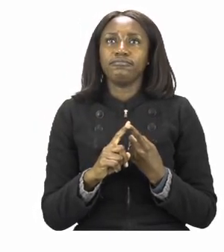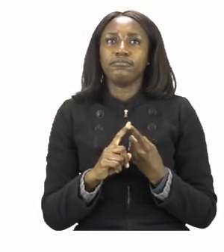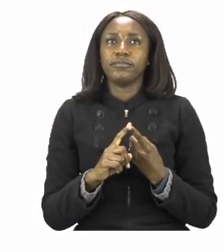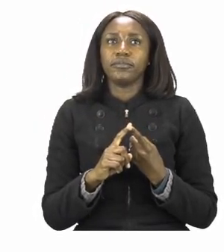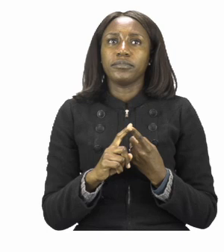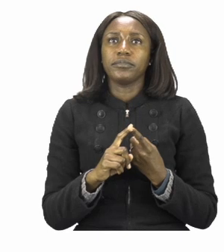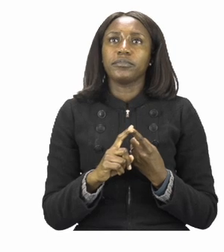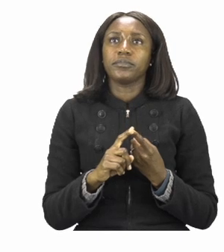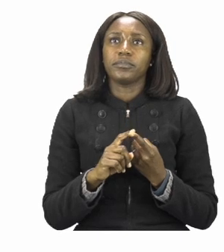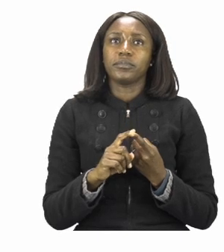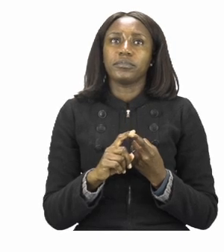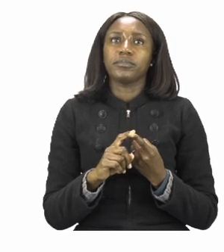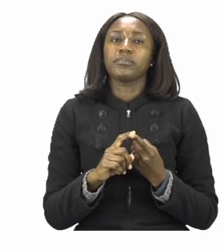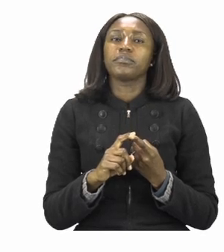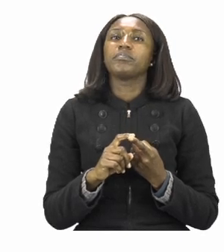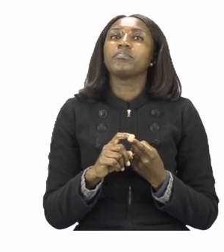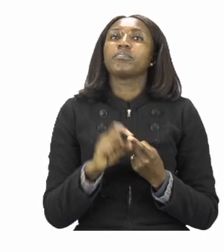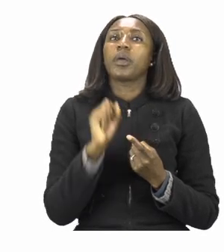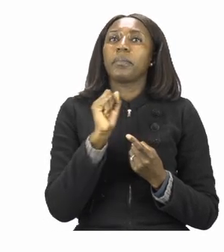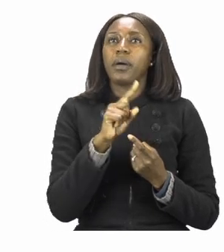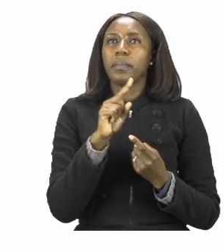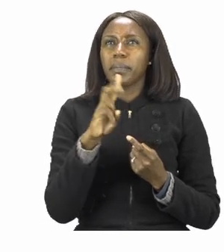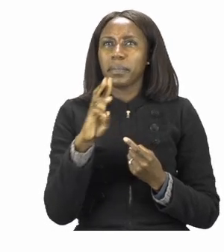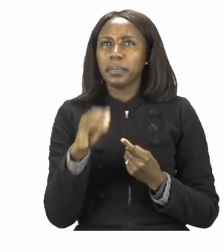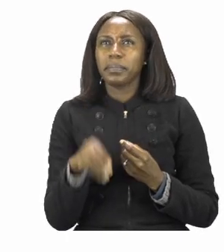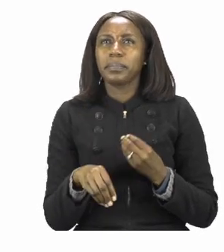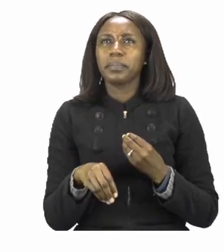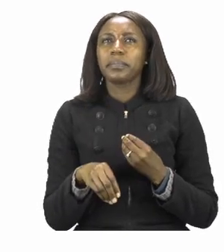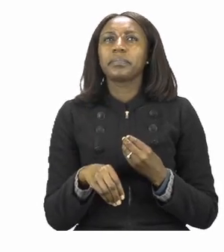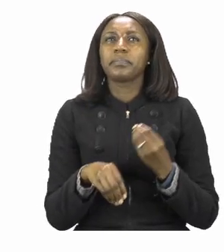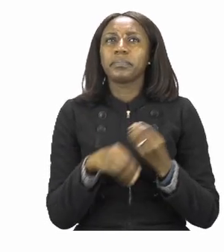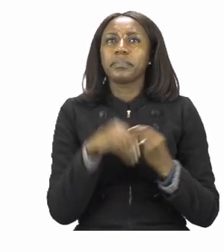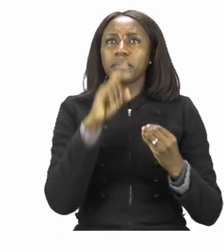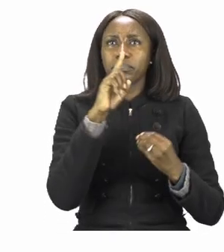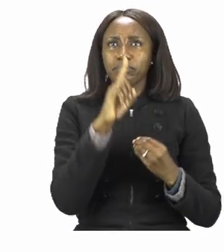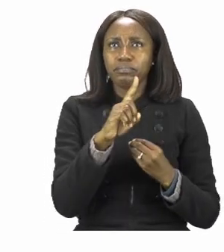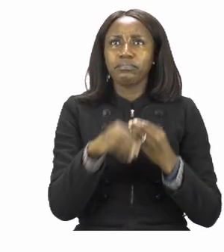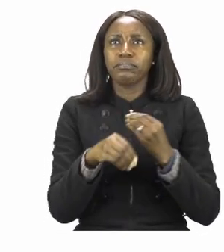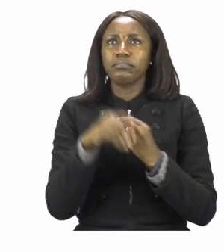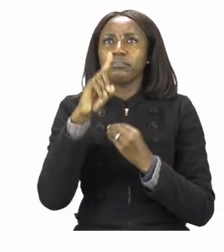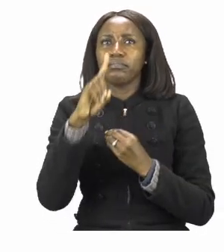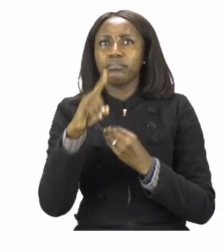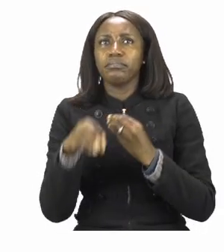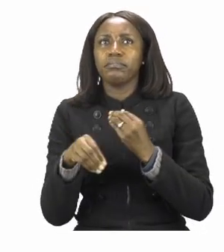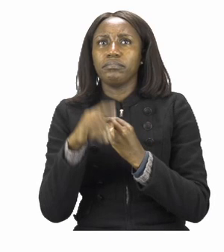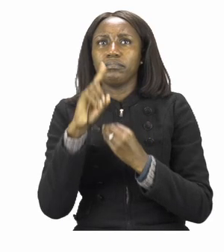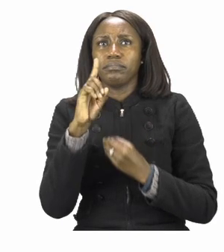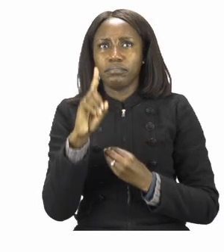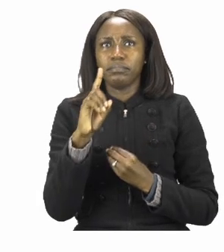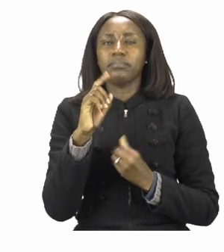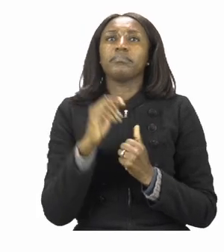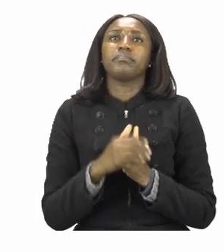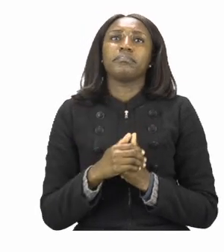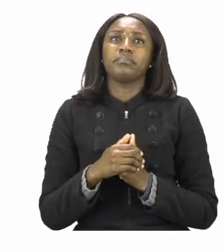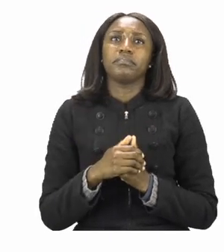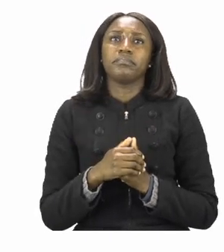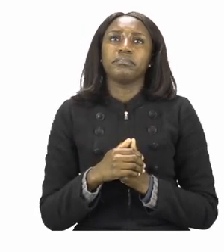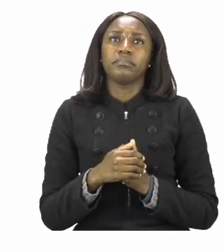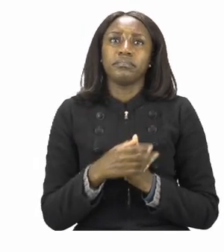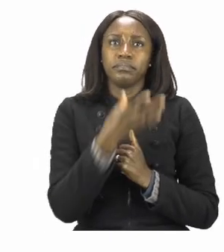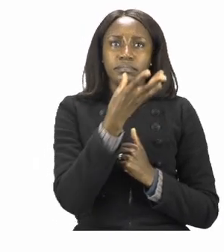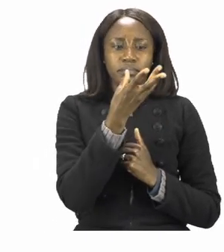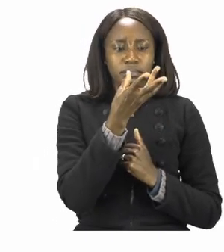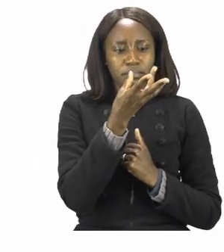count in ones from 57 to 62. Now, as you